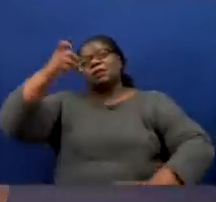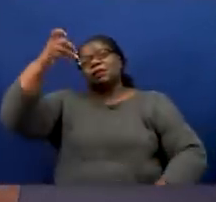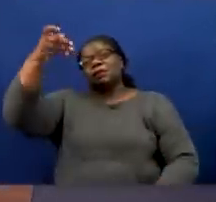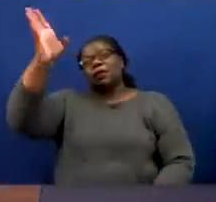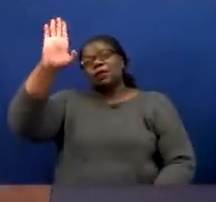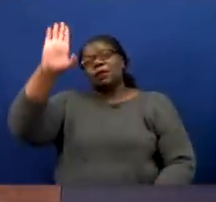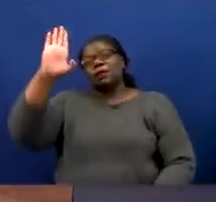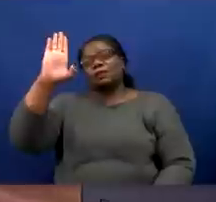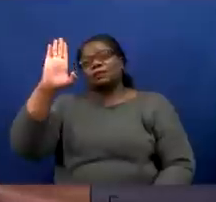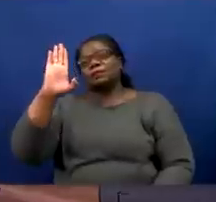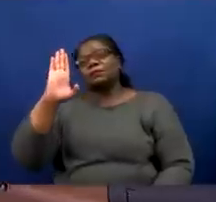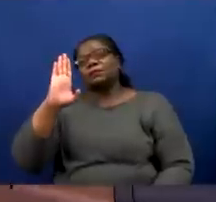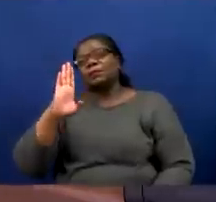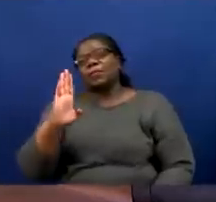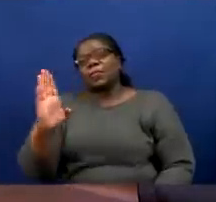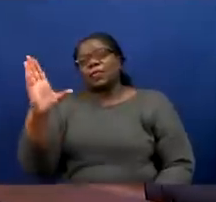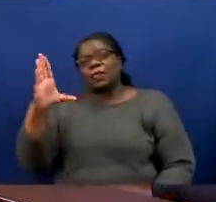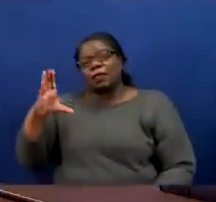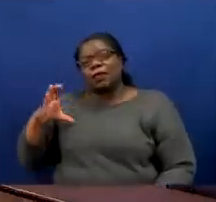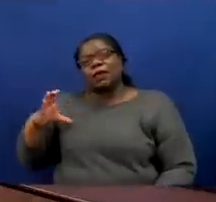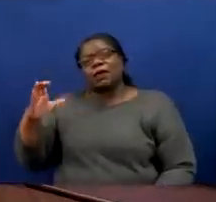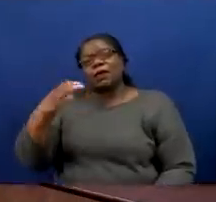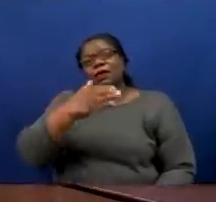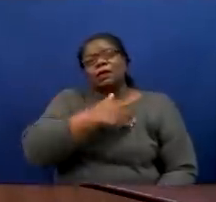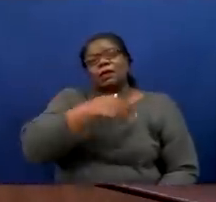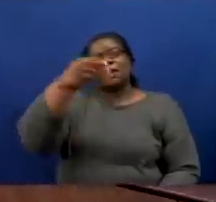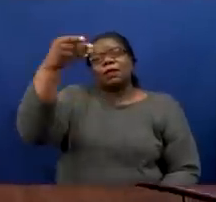Come on, everybody sing it if you know it. Our God.